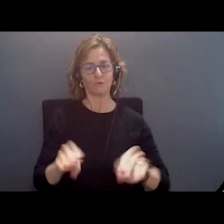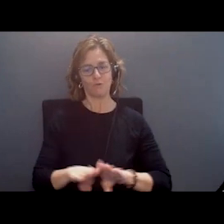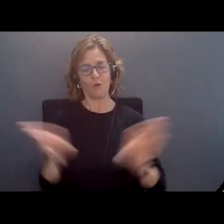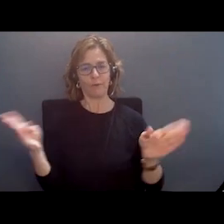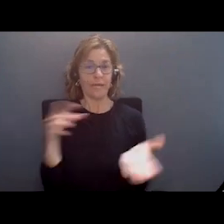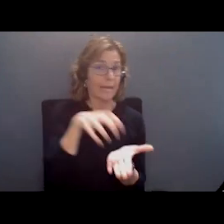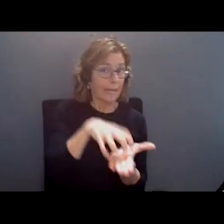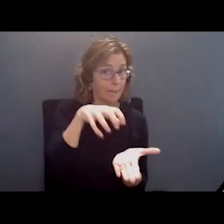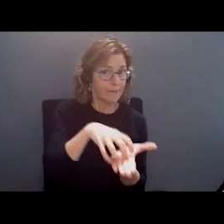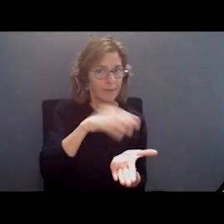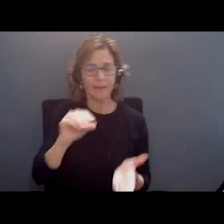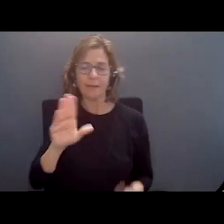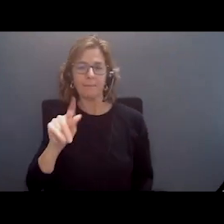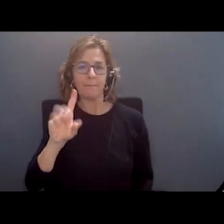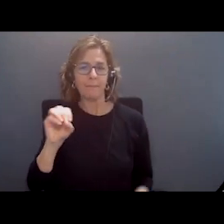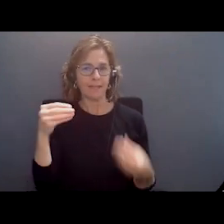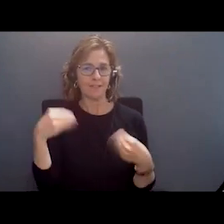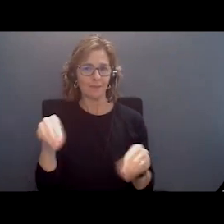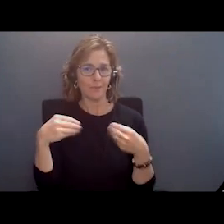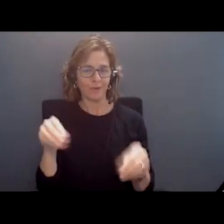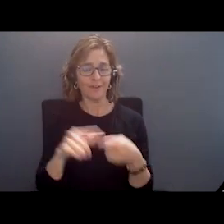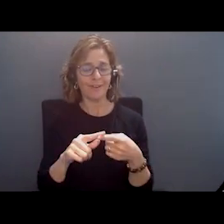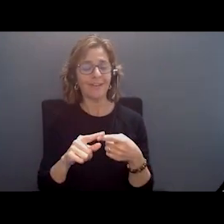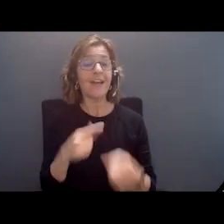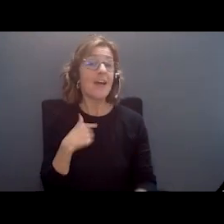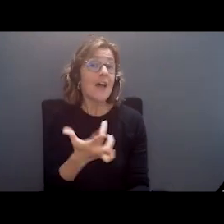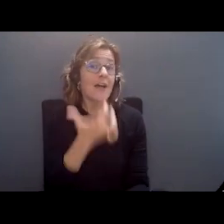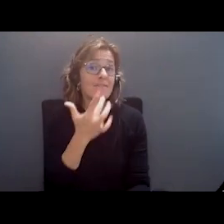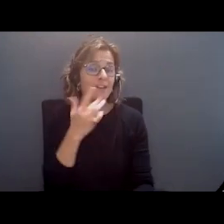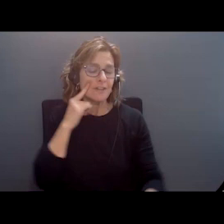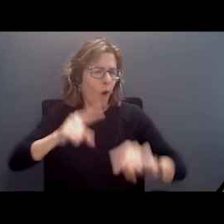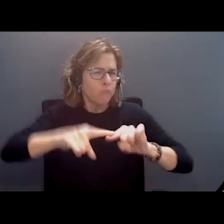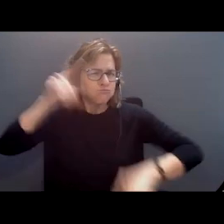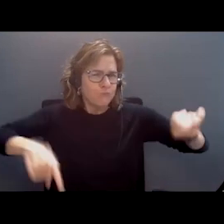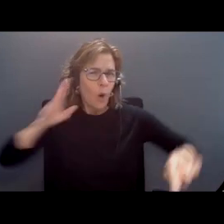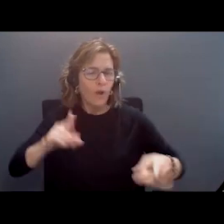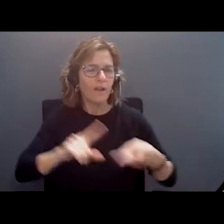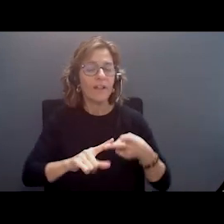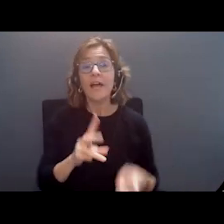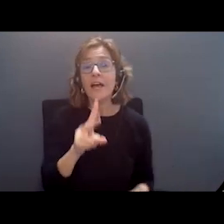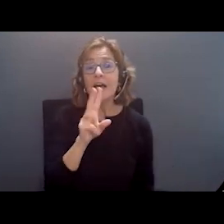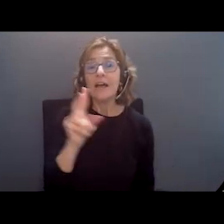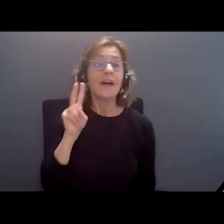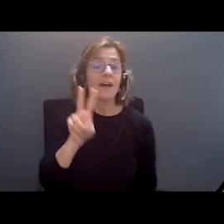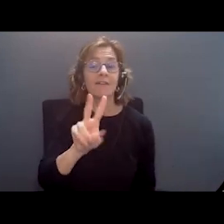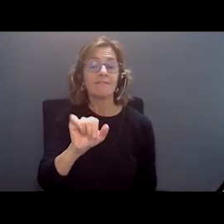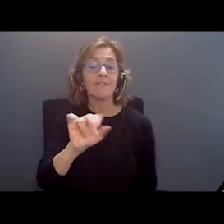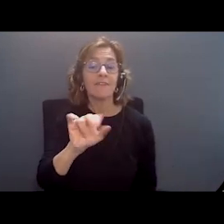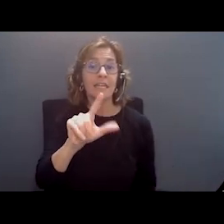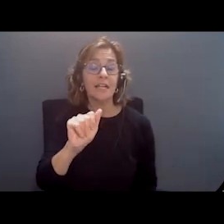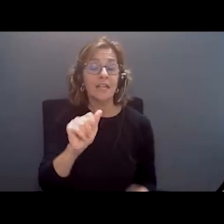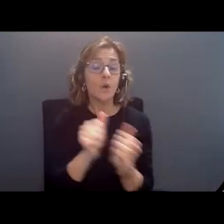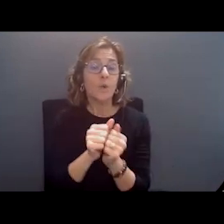have many delightful and unique flavor pairings, from vanilla and rose water to chocolate